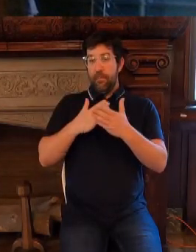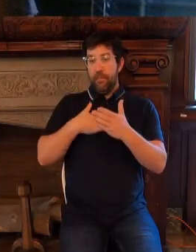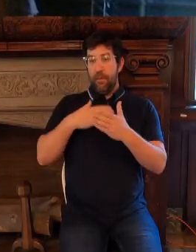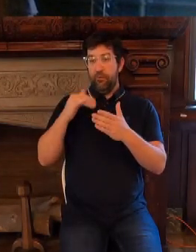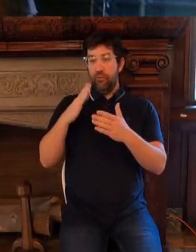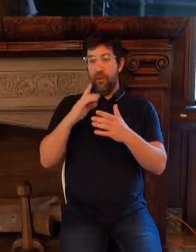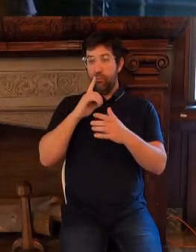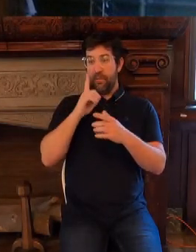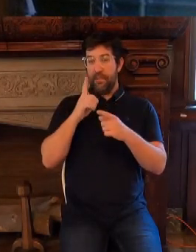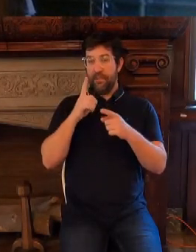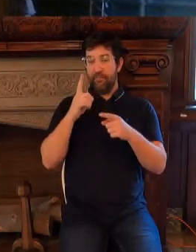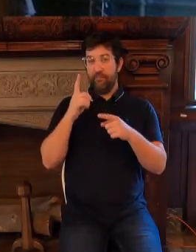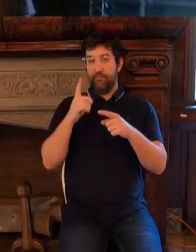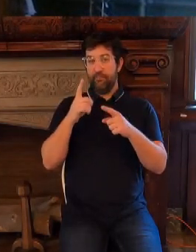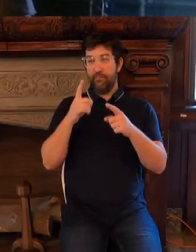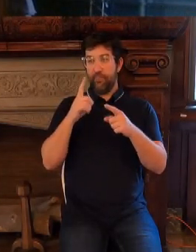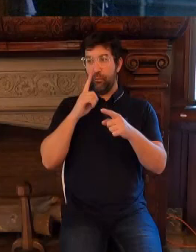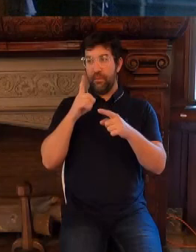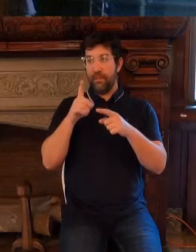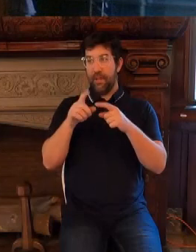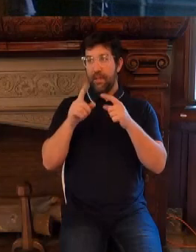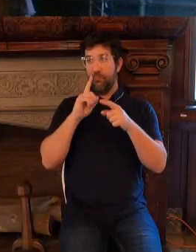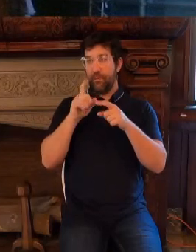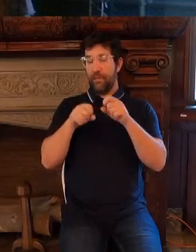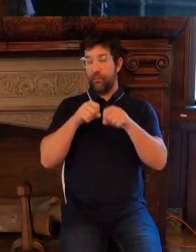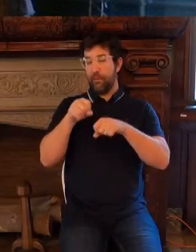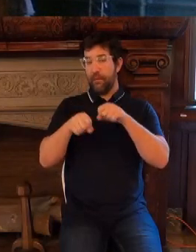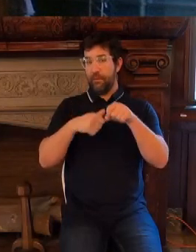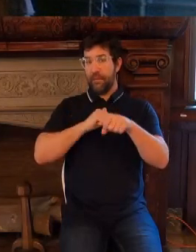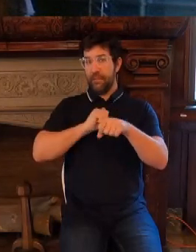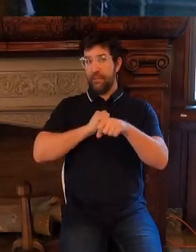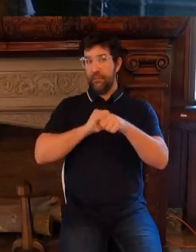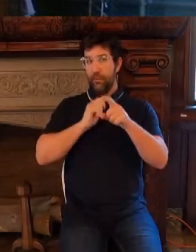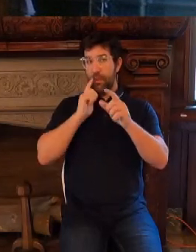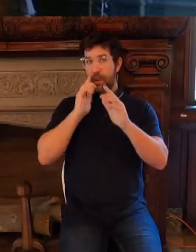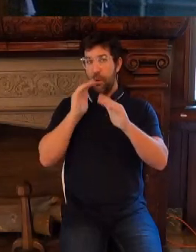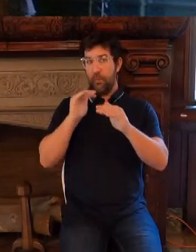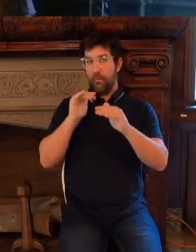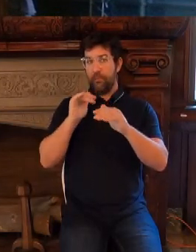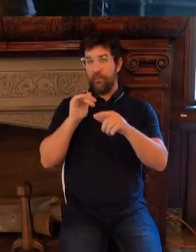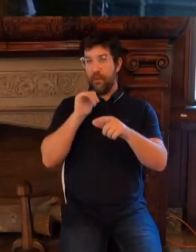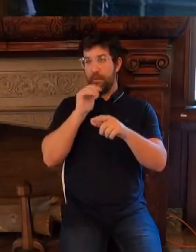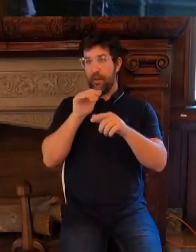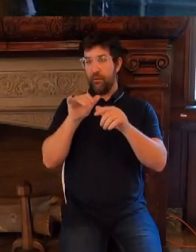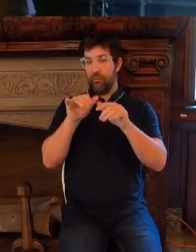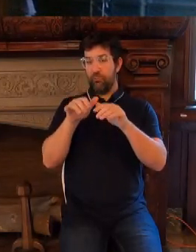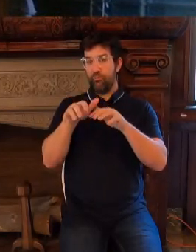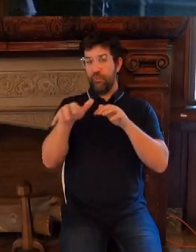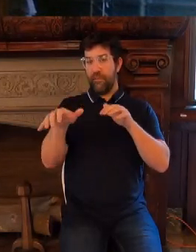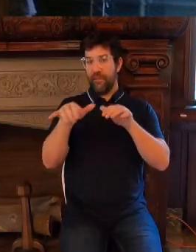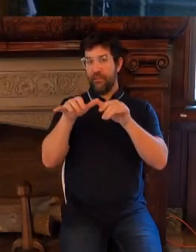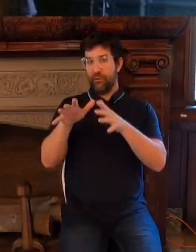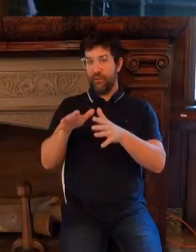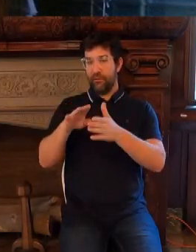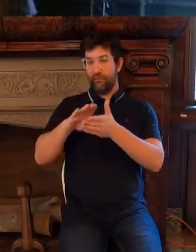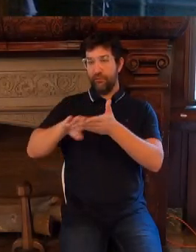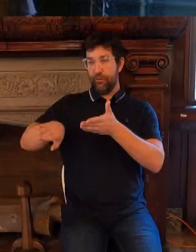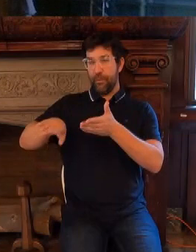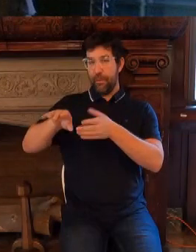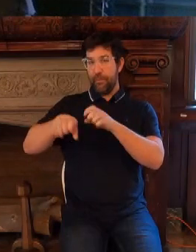take myself seriously unless I'm also on a bike. And so I hope that at least I'm not a traffic engineer who's excluding bikes. That will never be